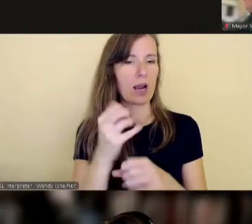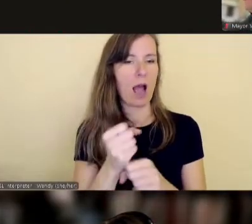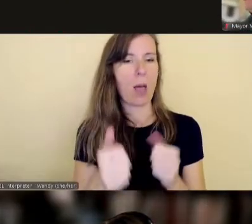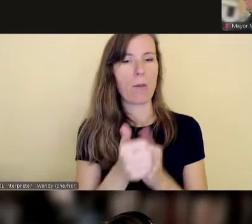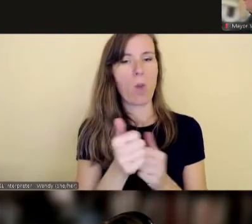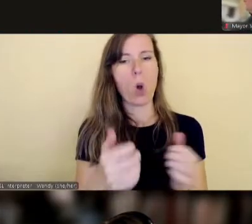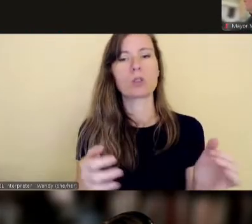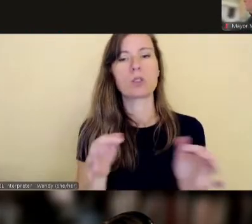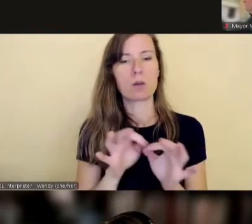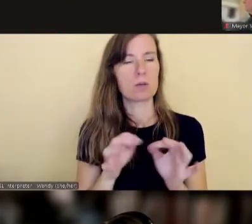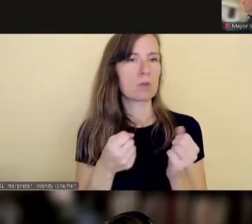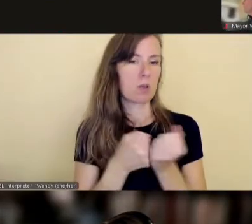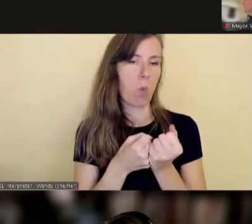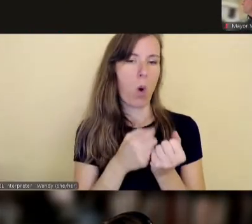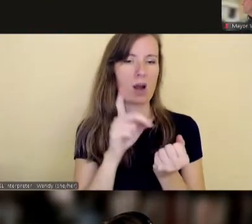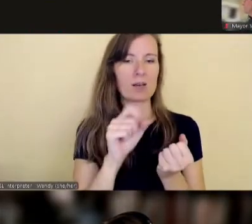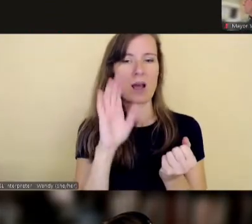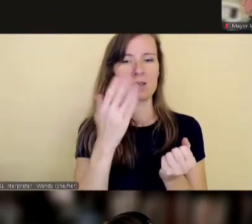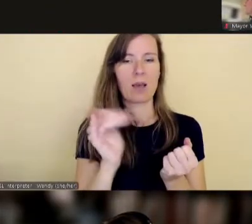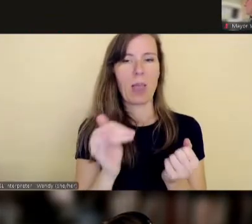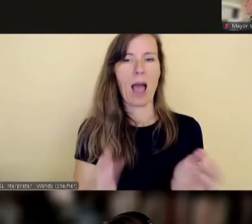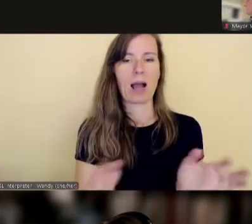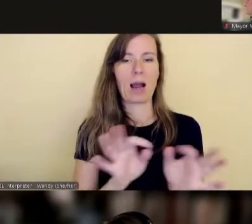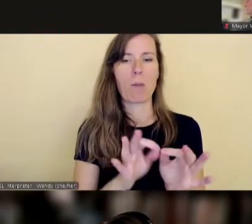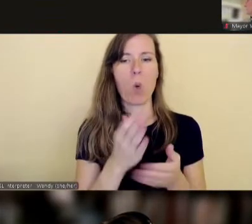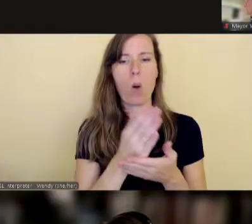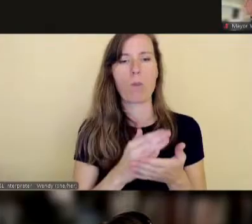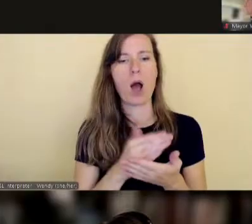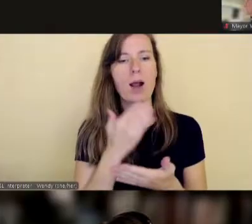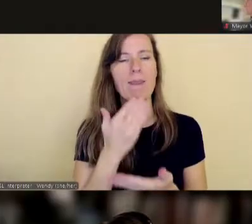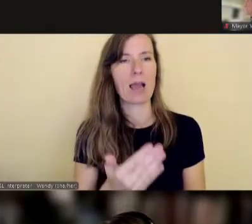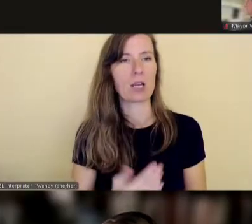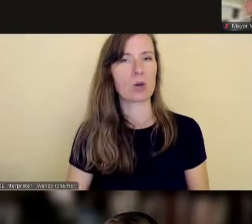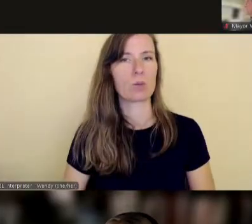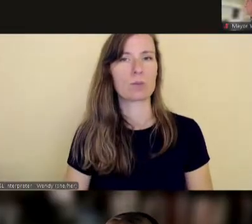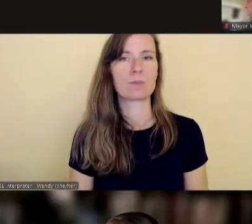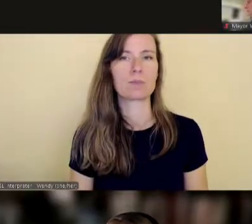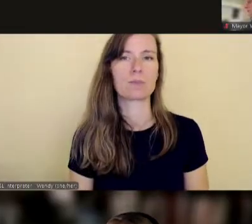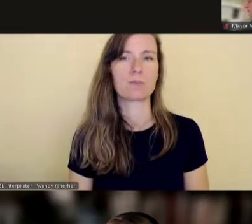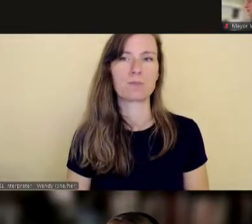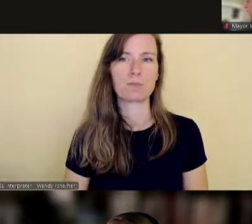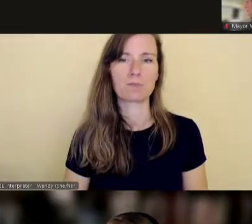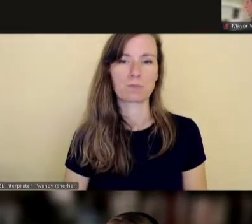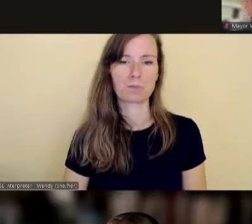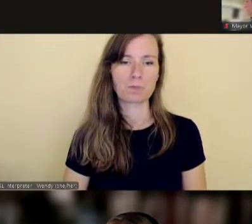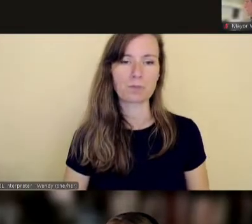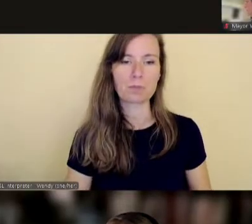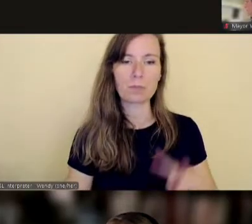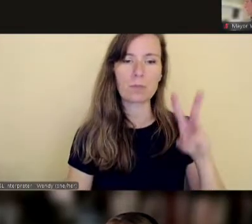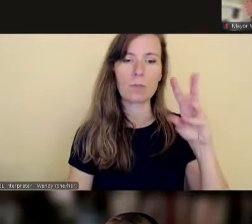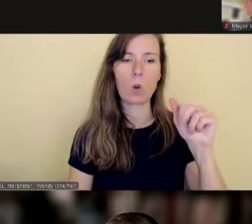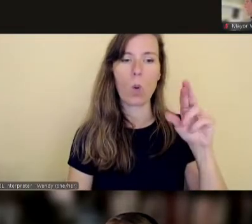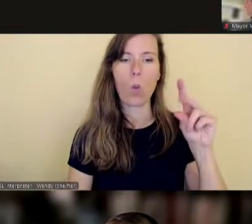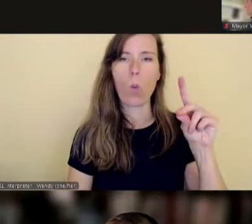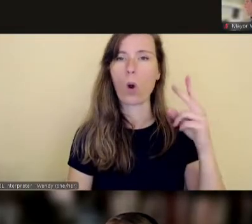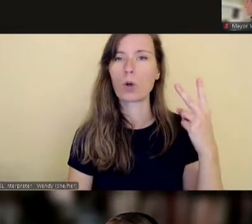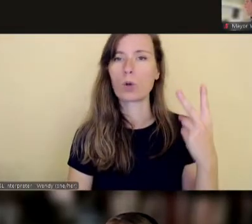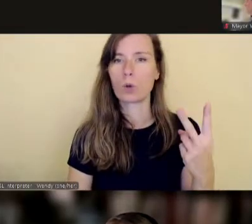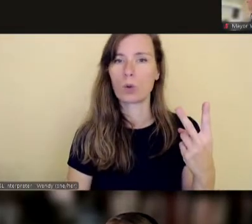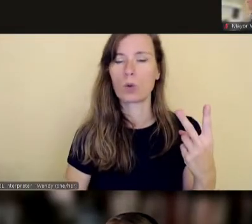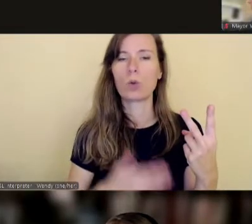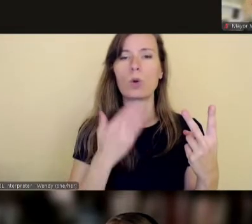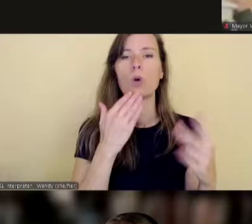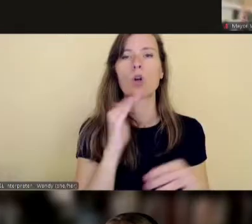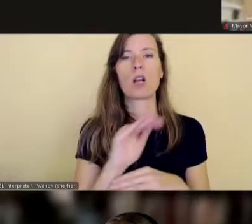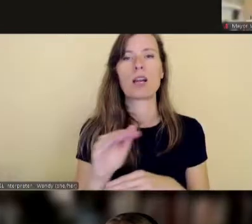Thank you for that. Yes, sir. All right. Back to Ward 2. Good evening, council members.